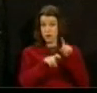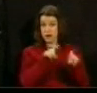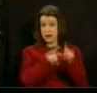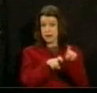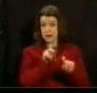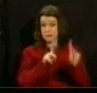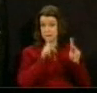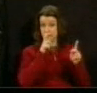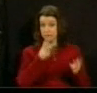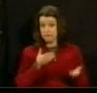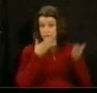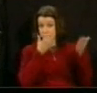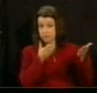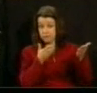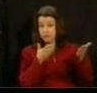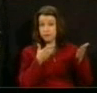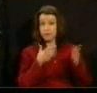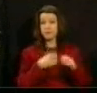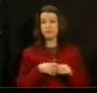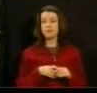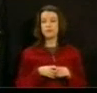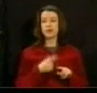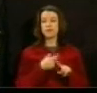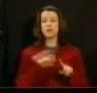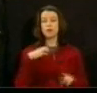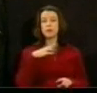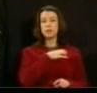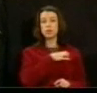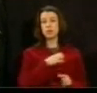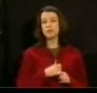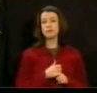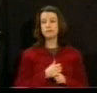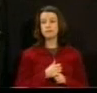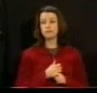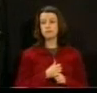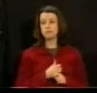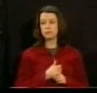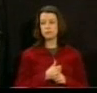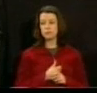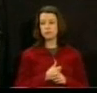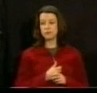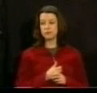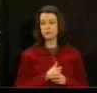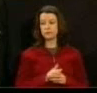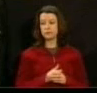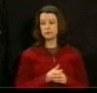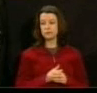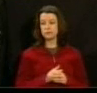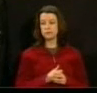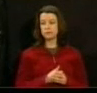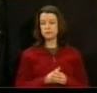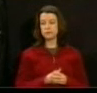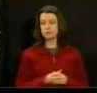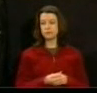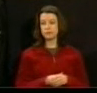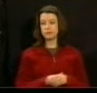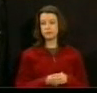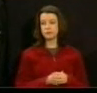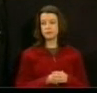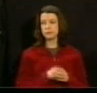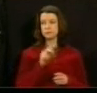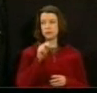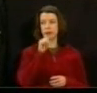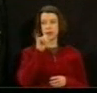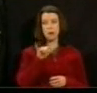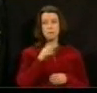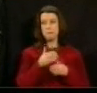these nominees questions from the commission? Mr. Law Director, I think that's not part